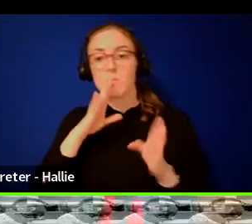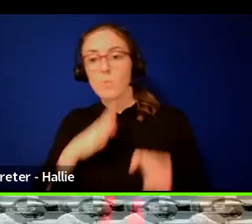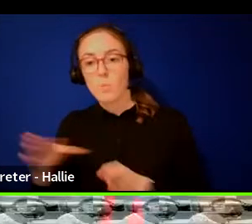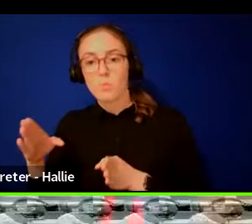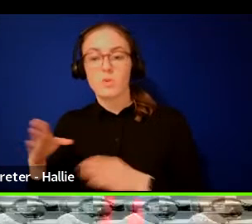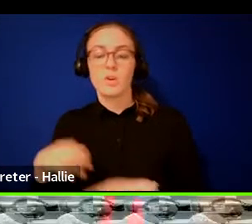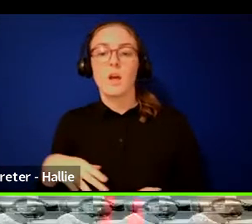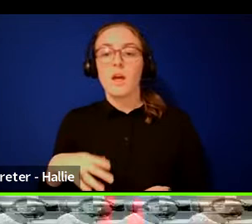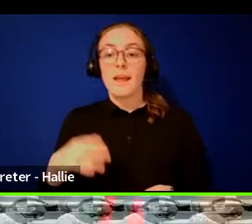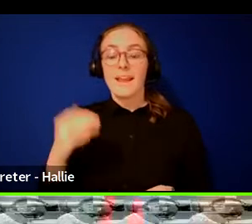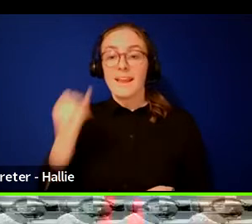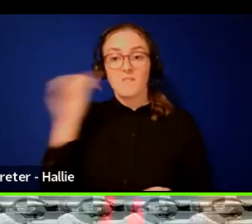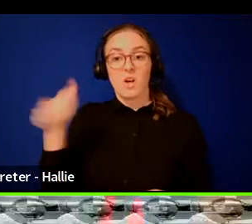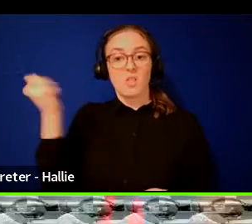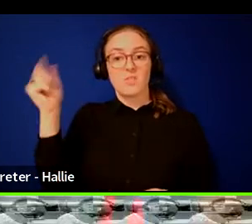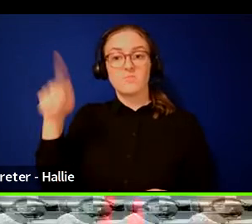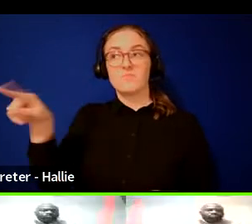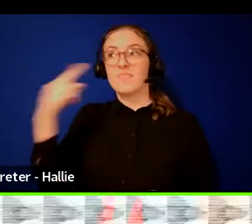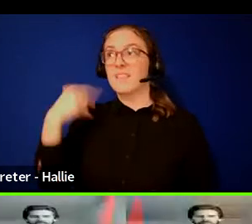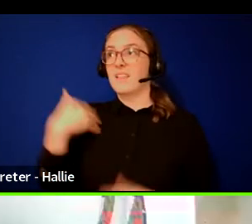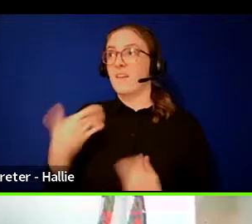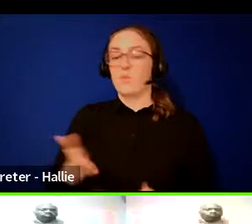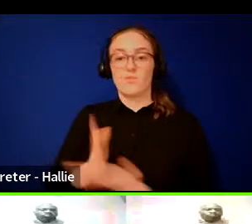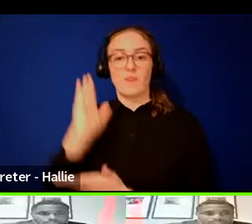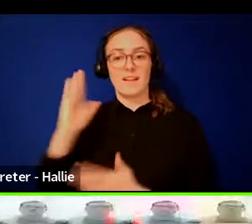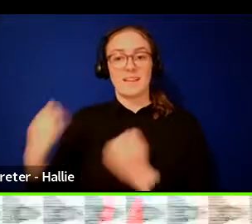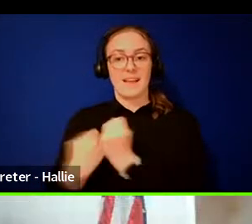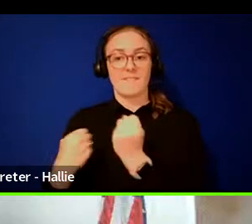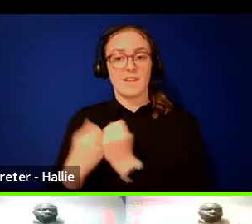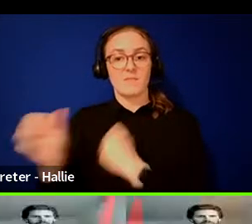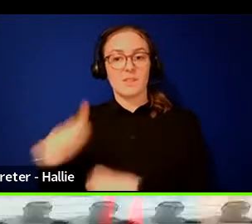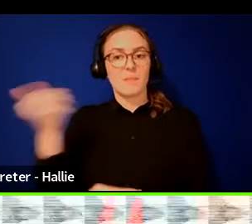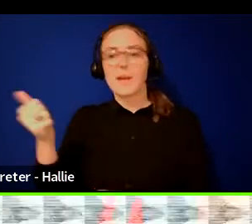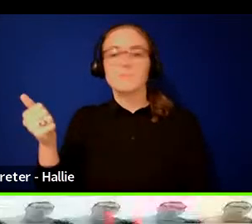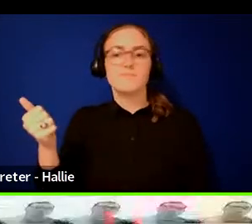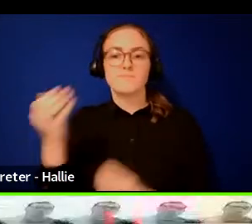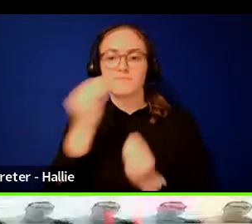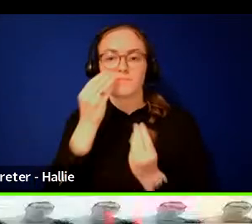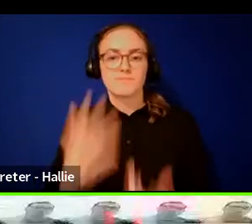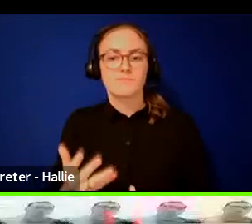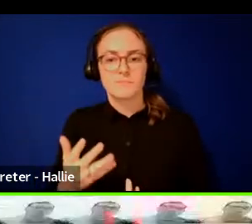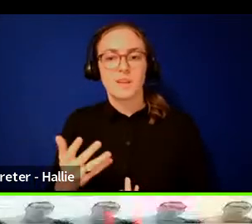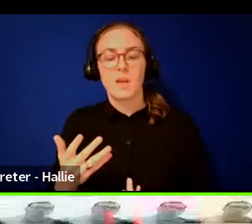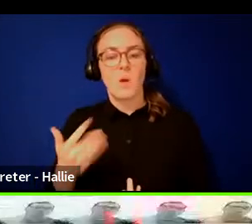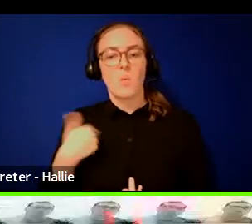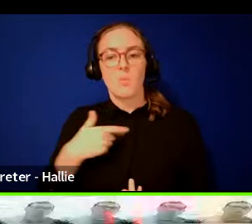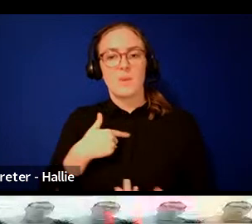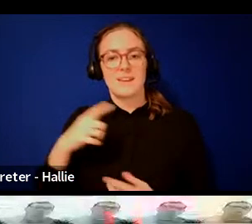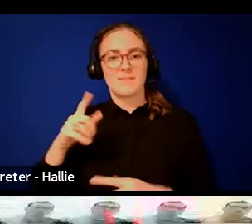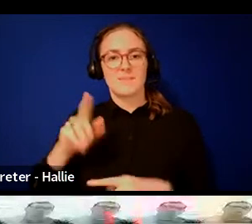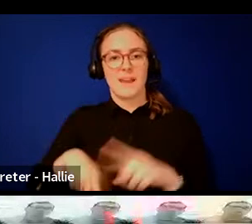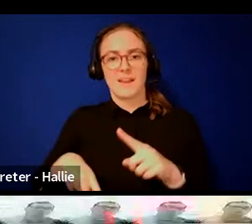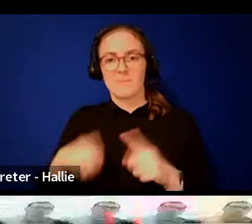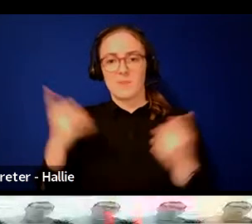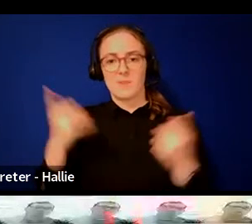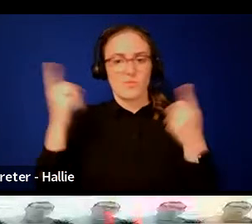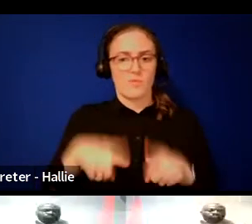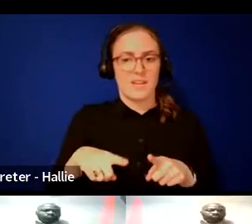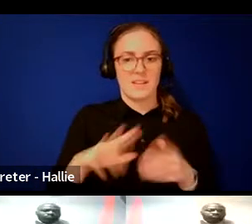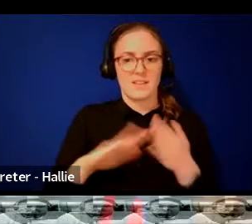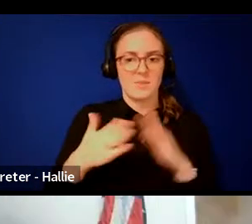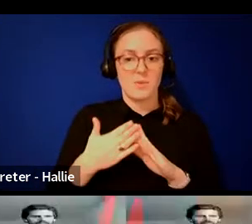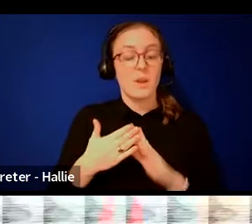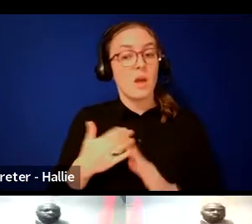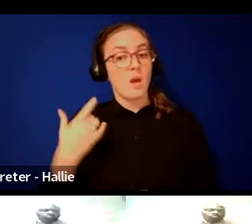thinks that they have a right to advocate for something that the entire community cannot agree on. We agreed in the